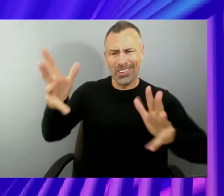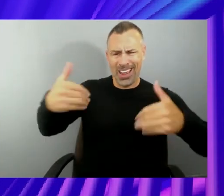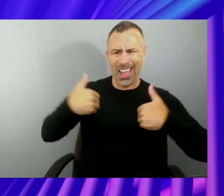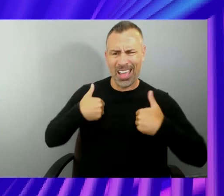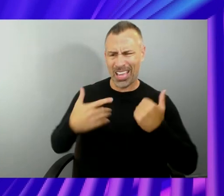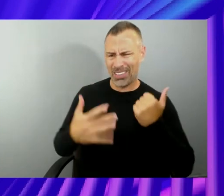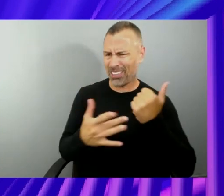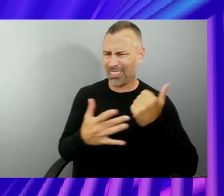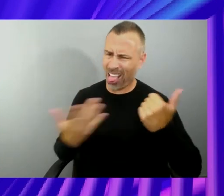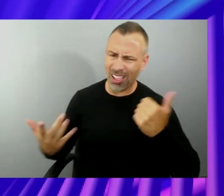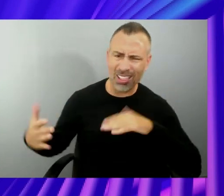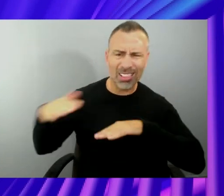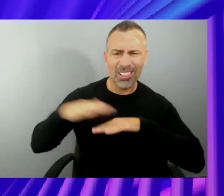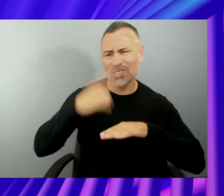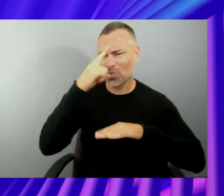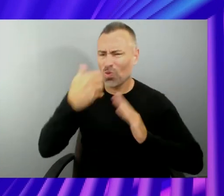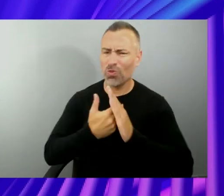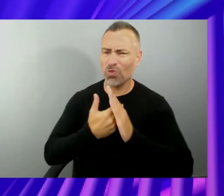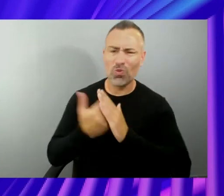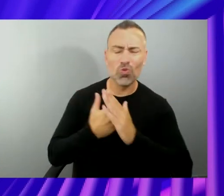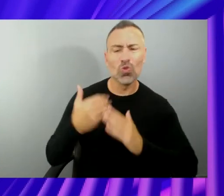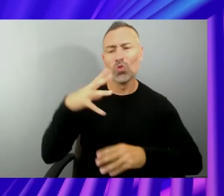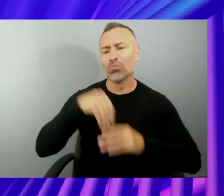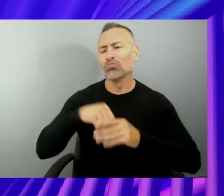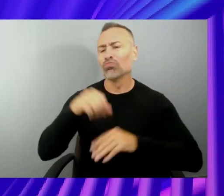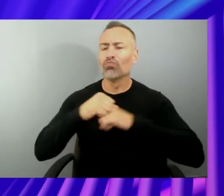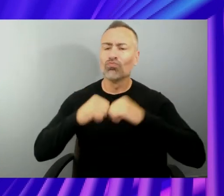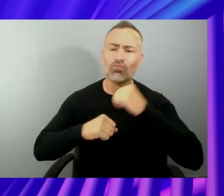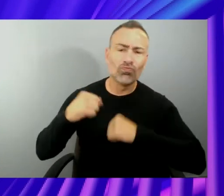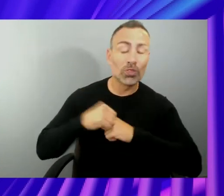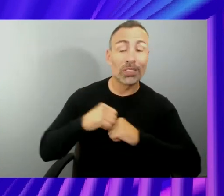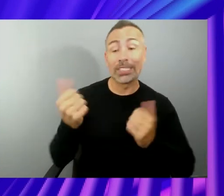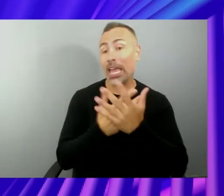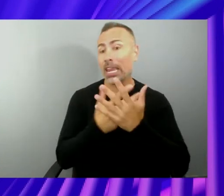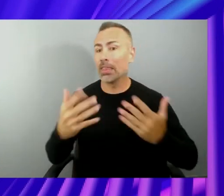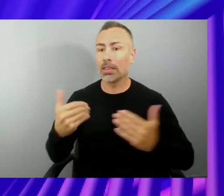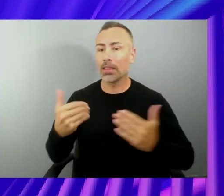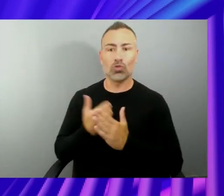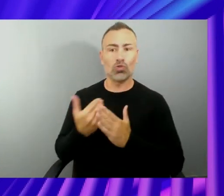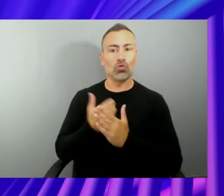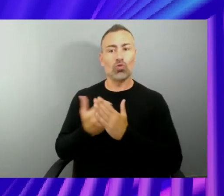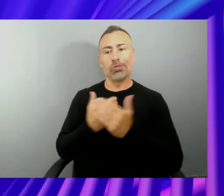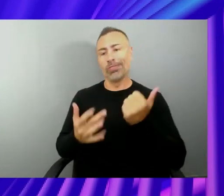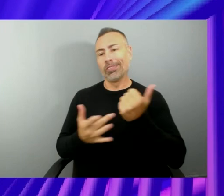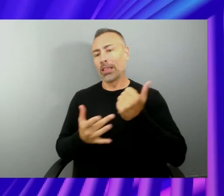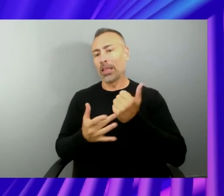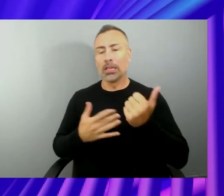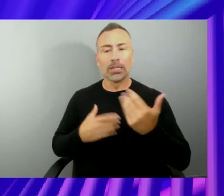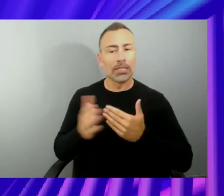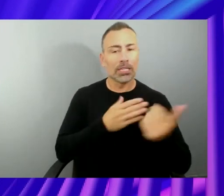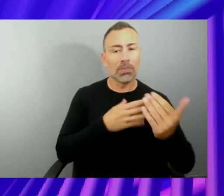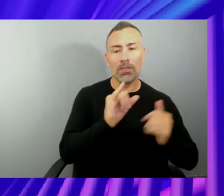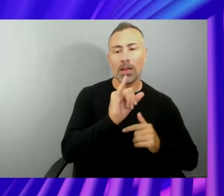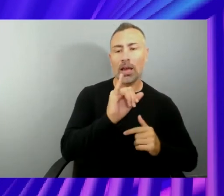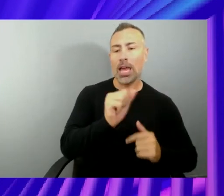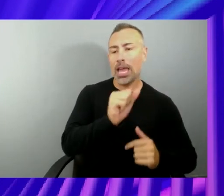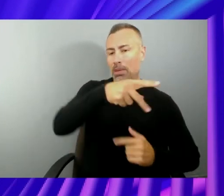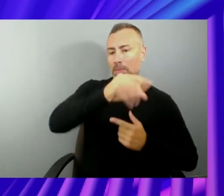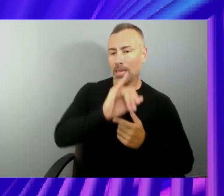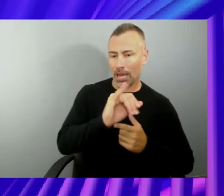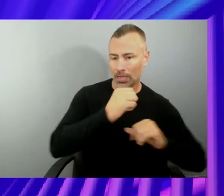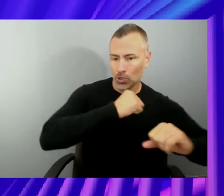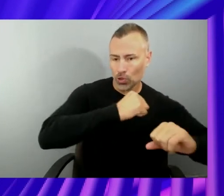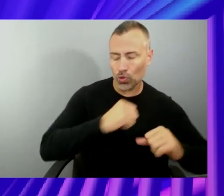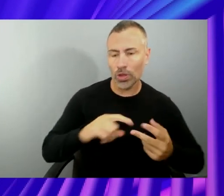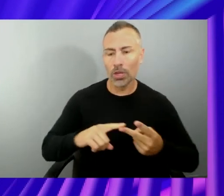of infrastructure, anything that's coming out and bleeding edge, whether it's API security or serverless or what have you, that we're